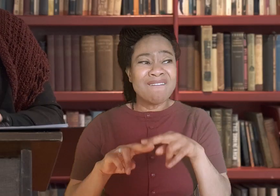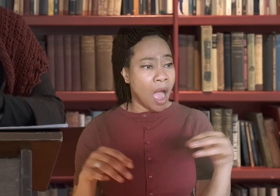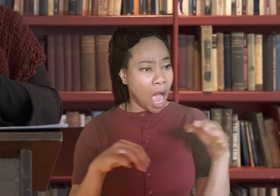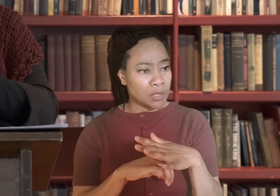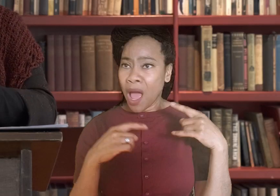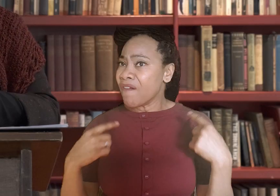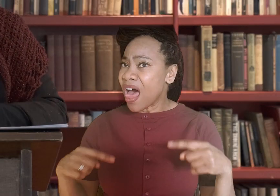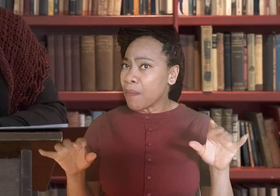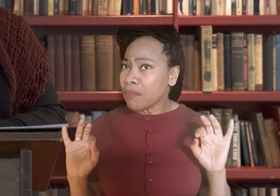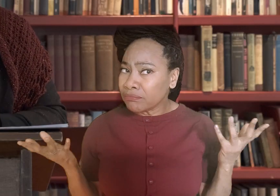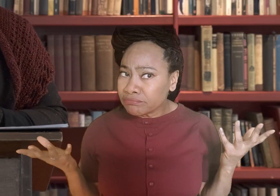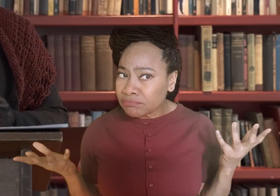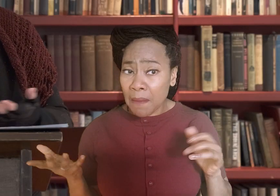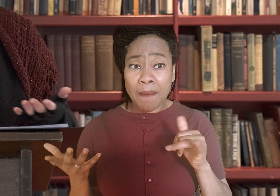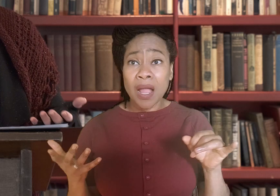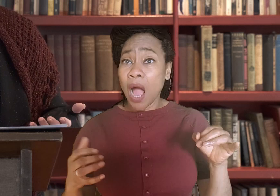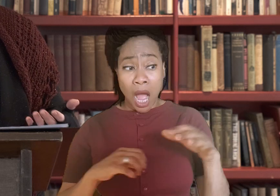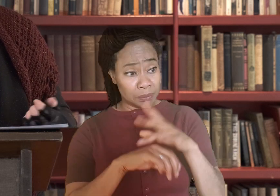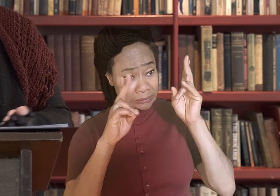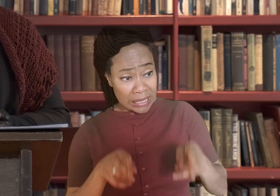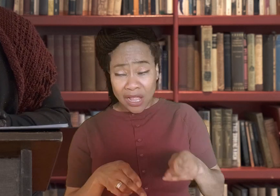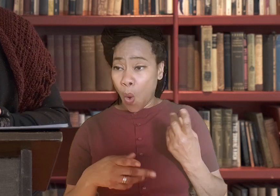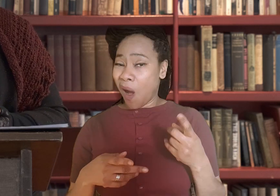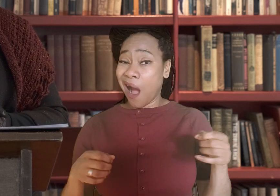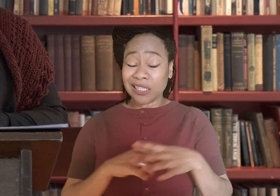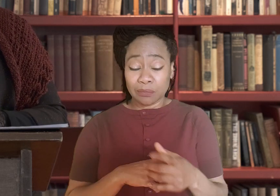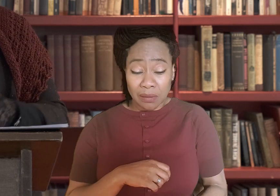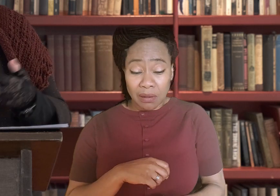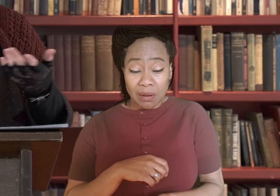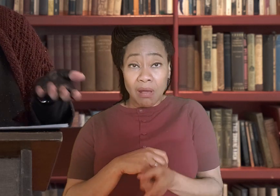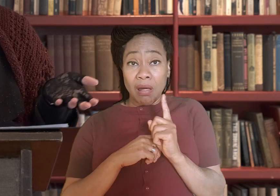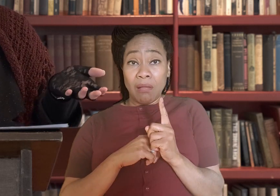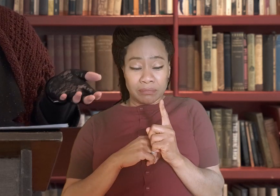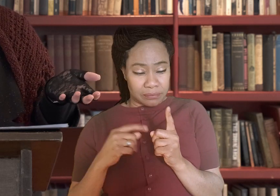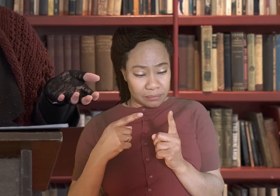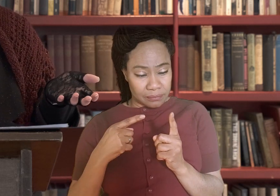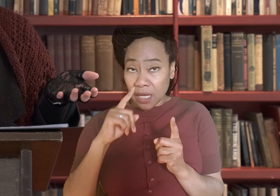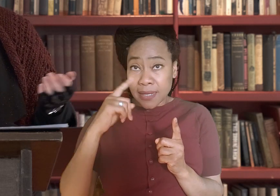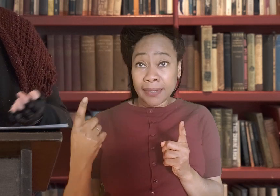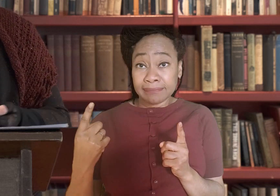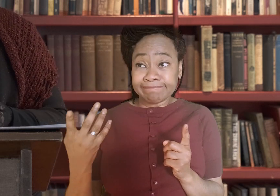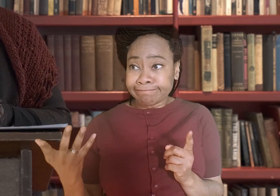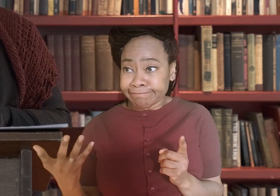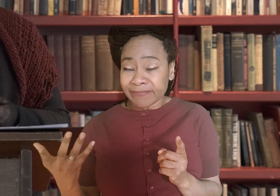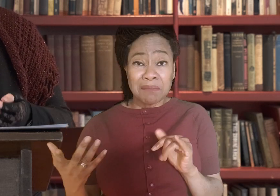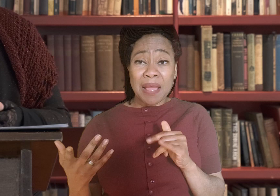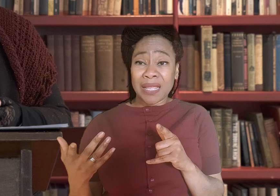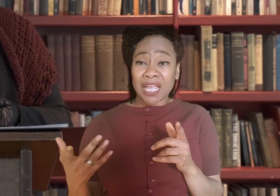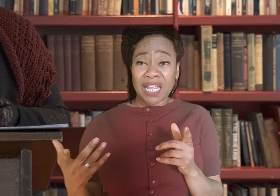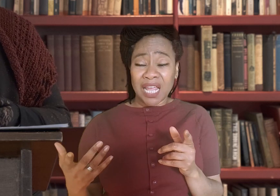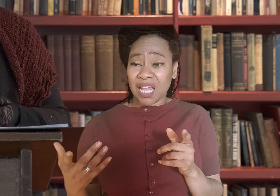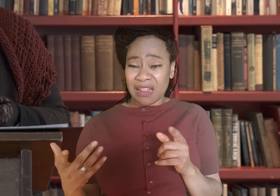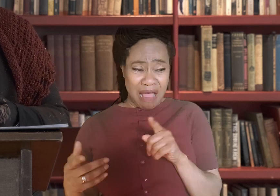available? Maybe you're a widow or your husband can't fulfill his marital duties. Maybe you just don't want to have sex with your